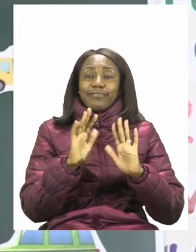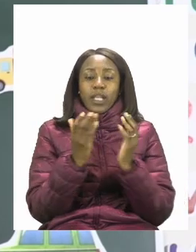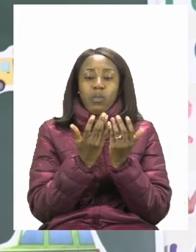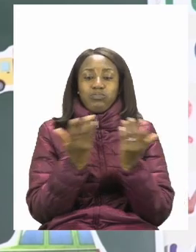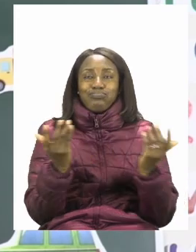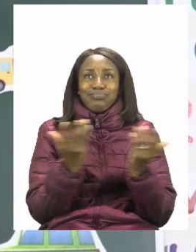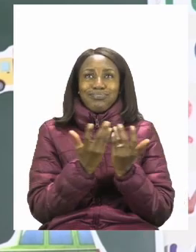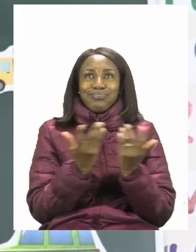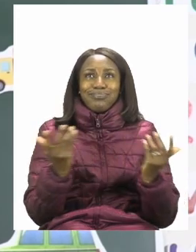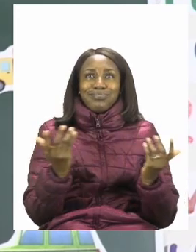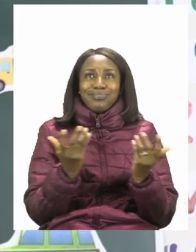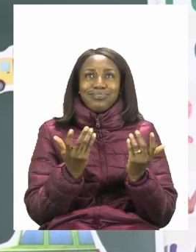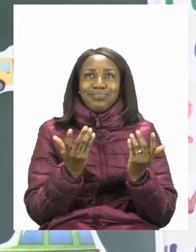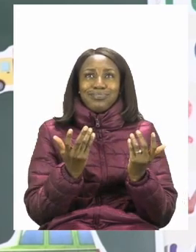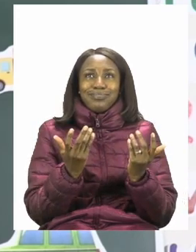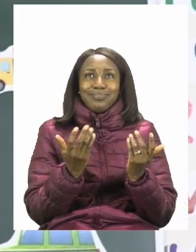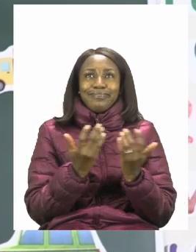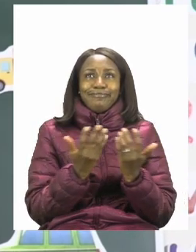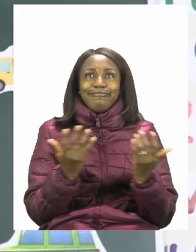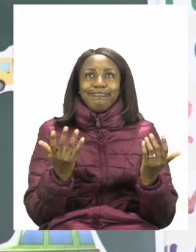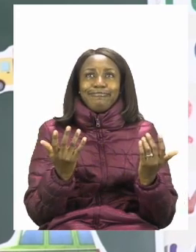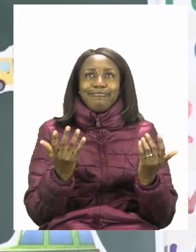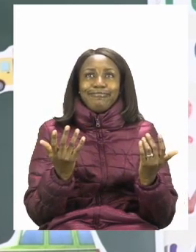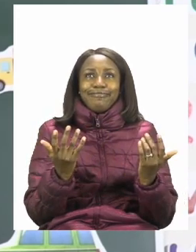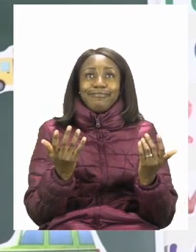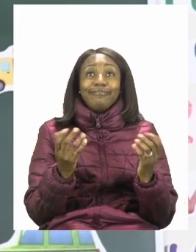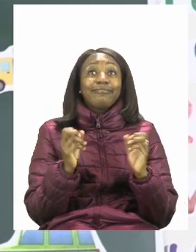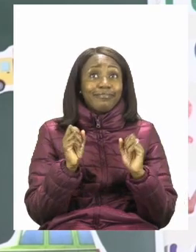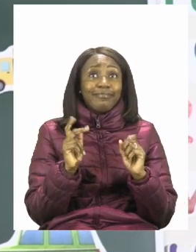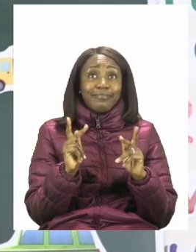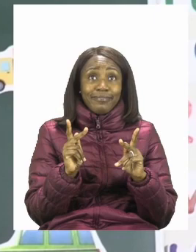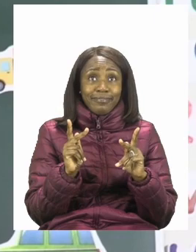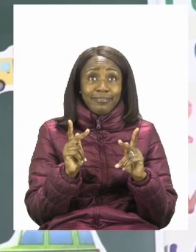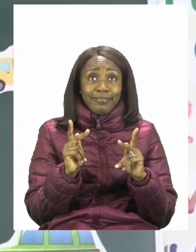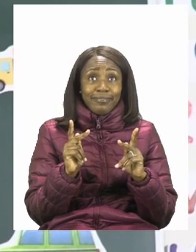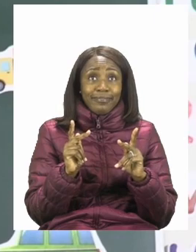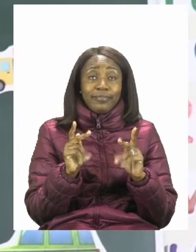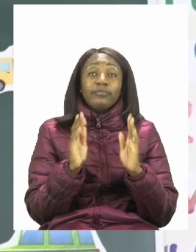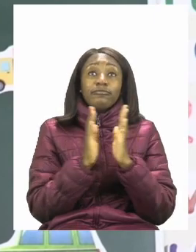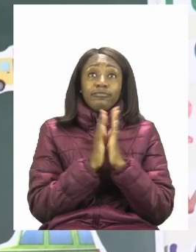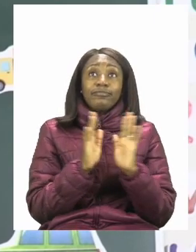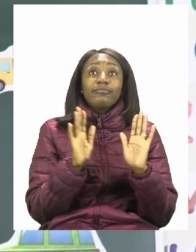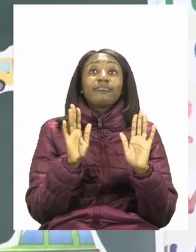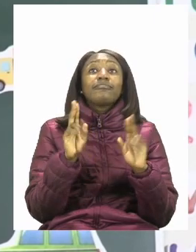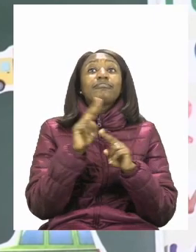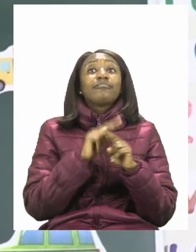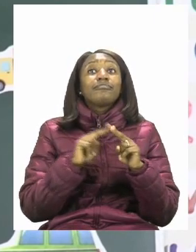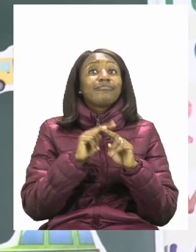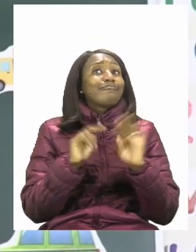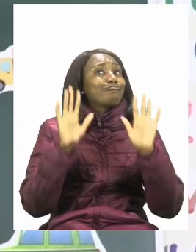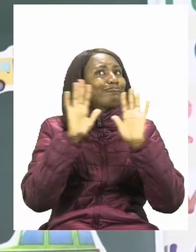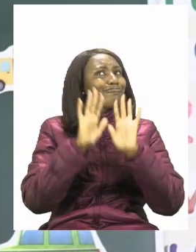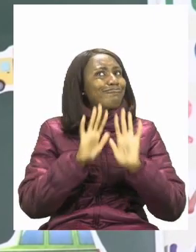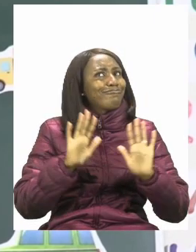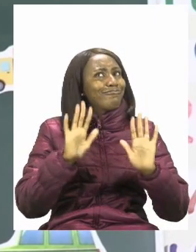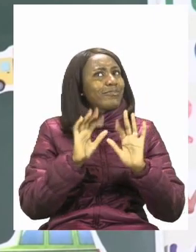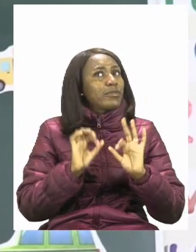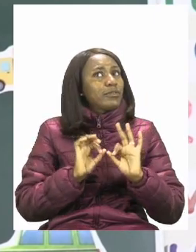have to color green. Okay, so you see all these nice colorful